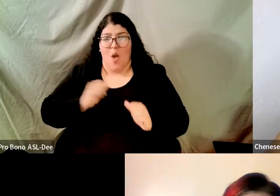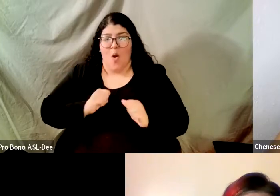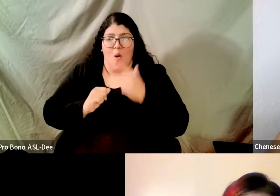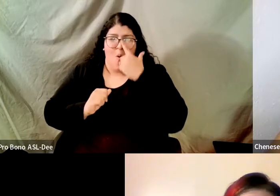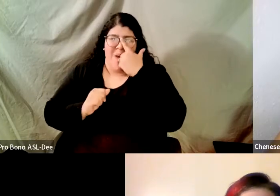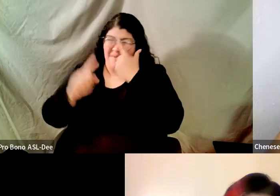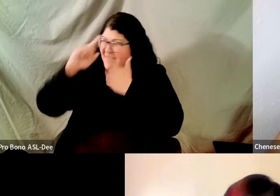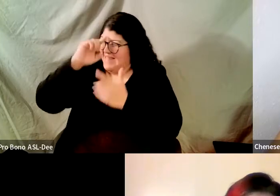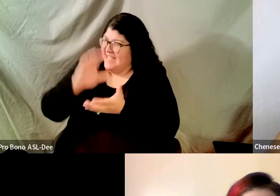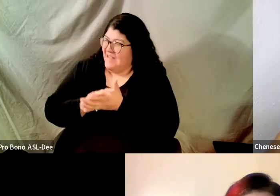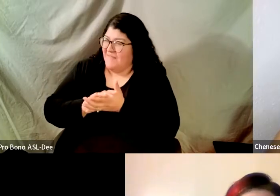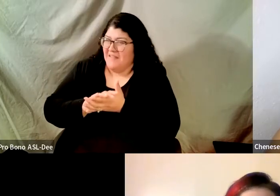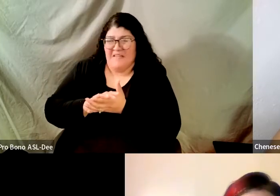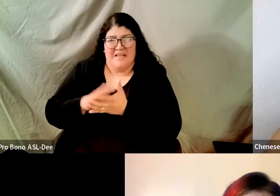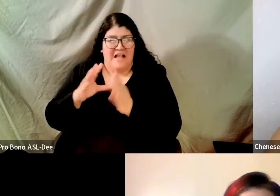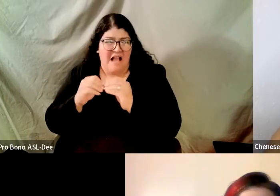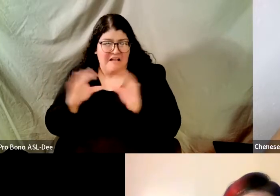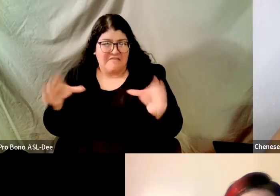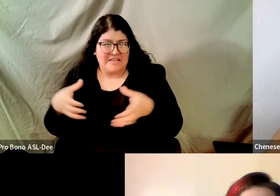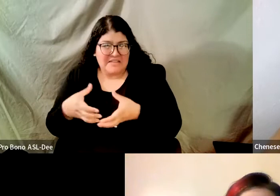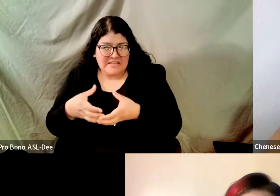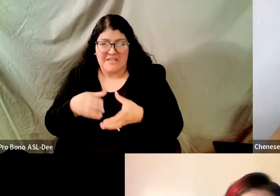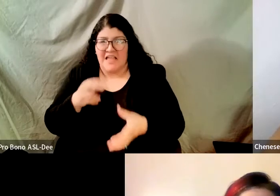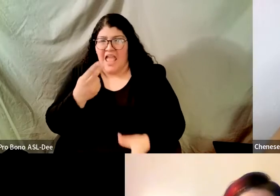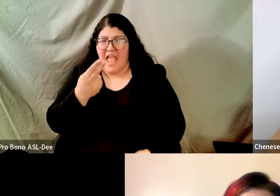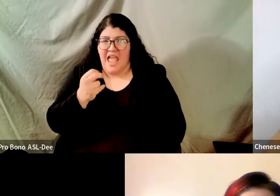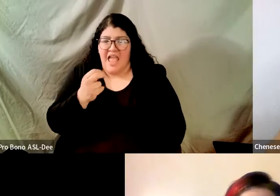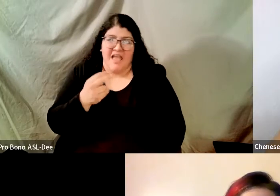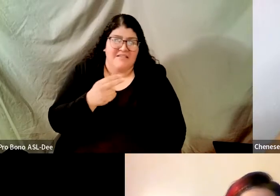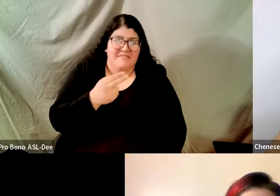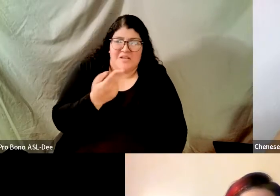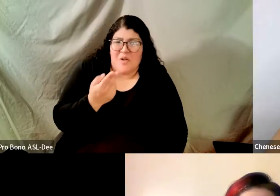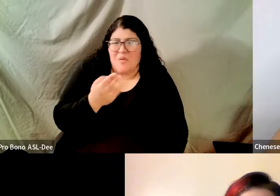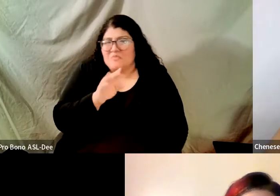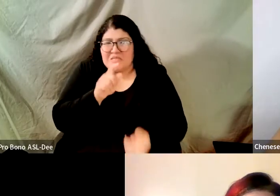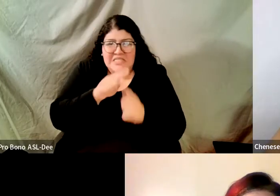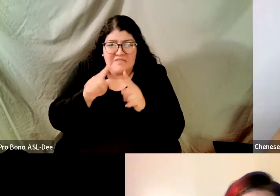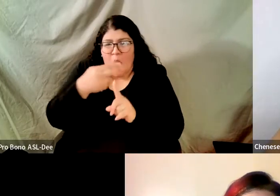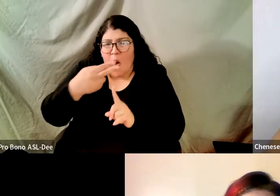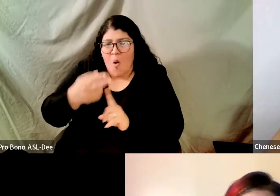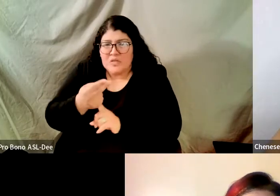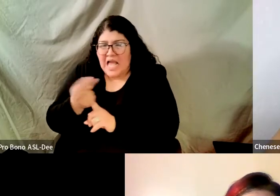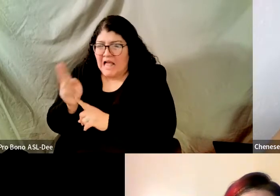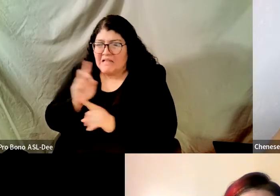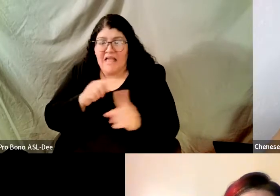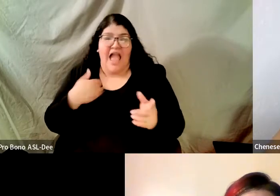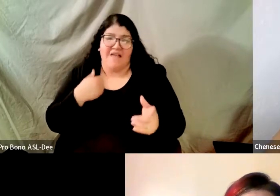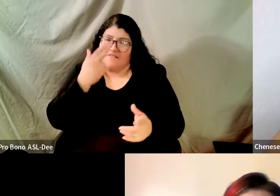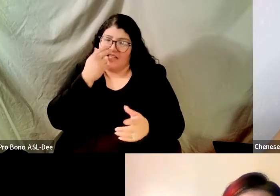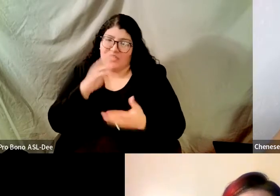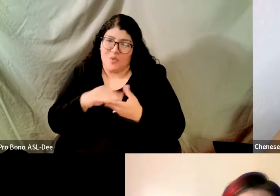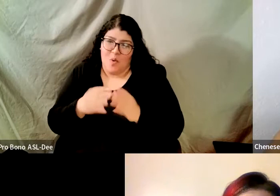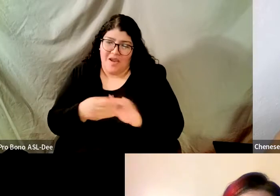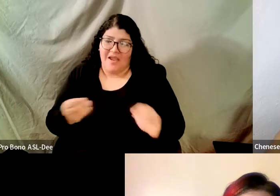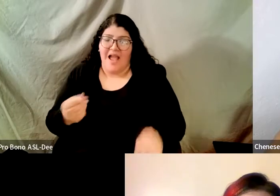like a Marriott or a Hilton, and we were in Los Angeles. And I have a funny story to tell. So this is the time I was